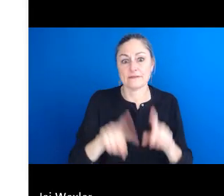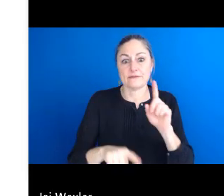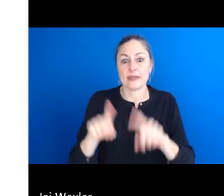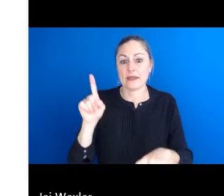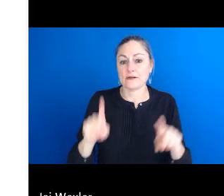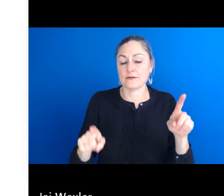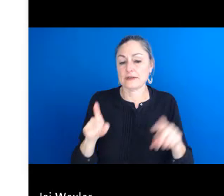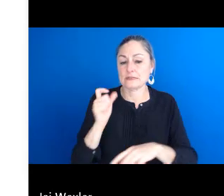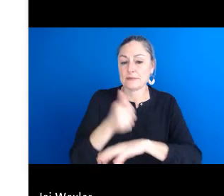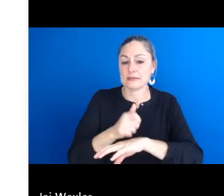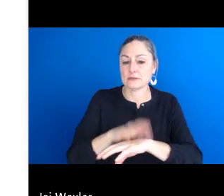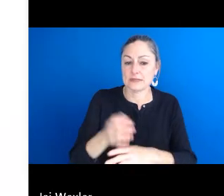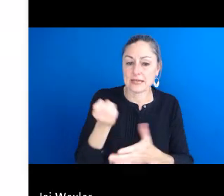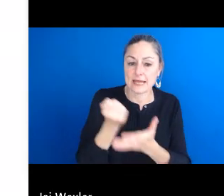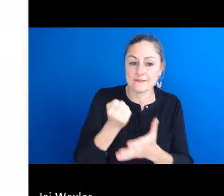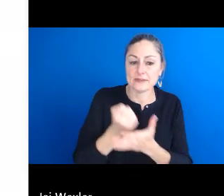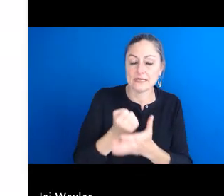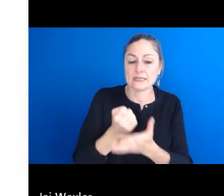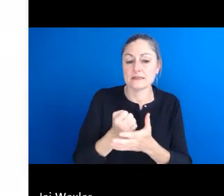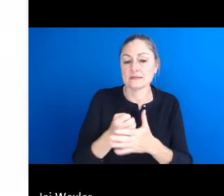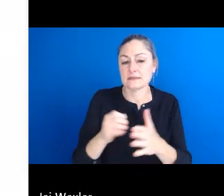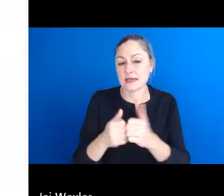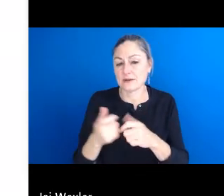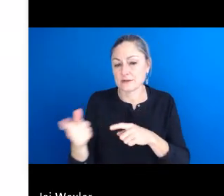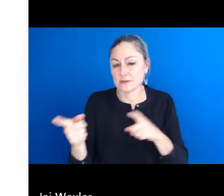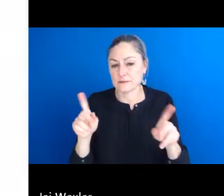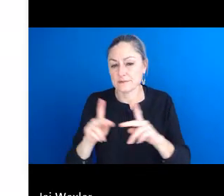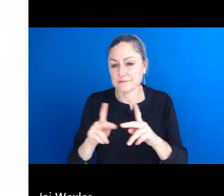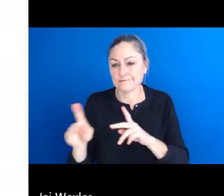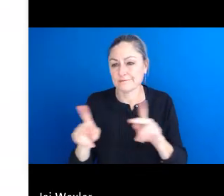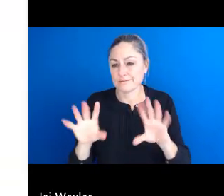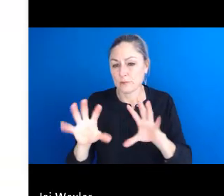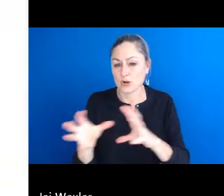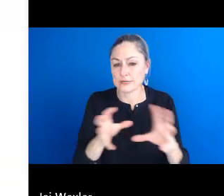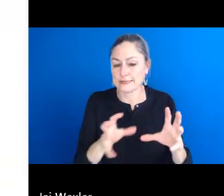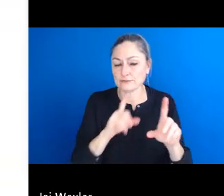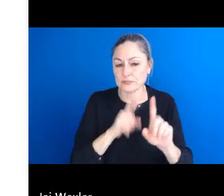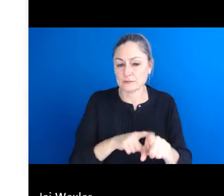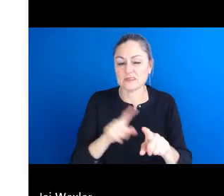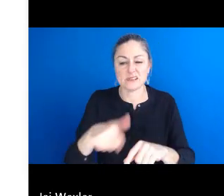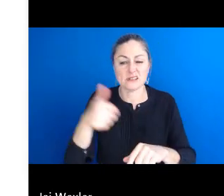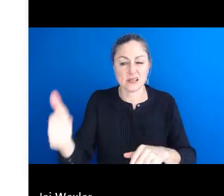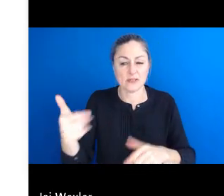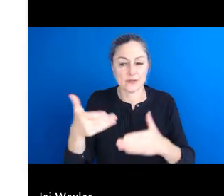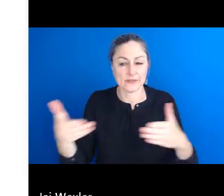the evidence, how quickly parties respond, as well as other factors.